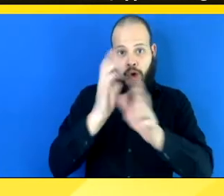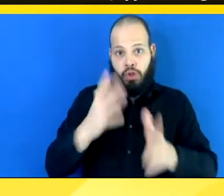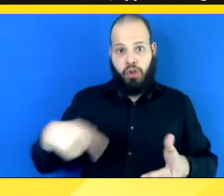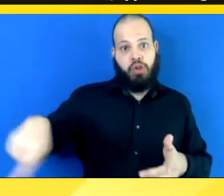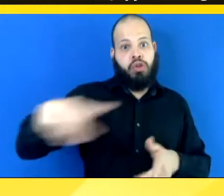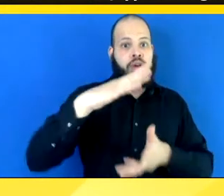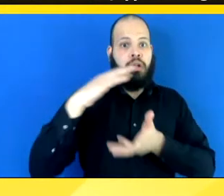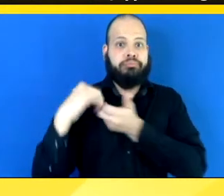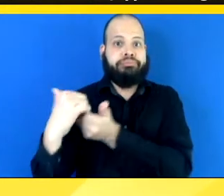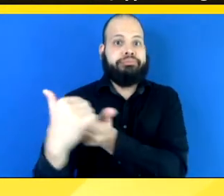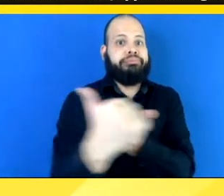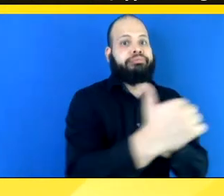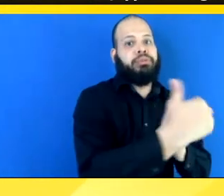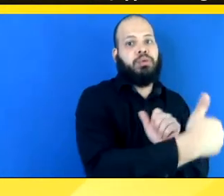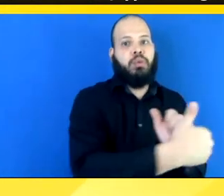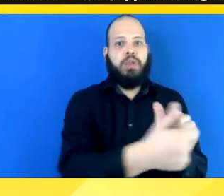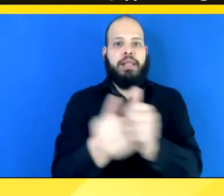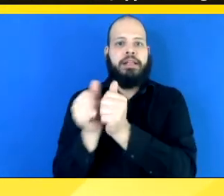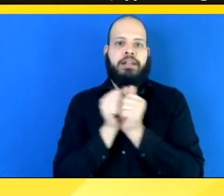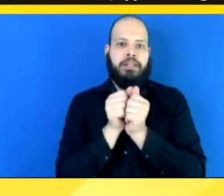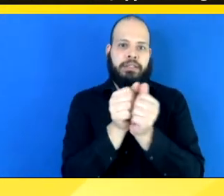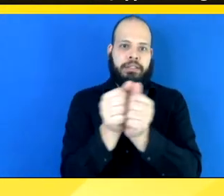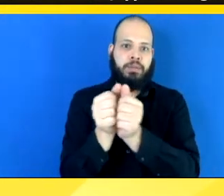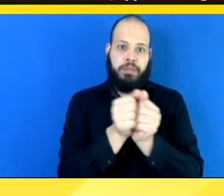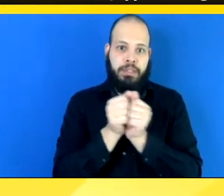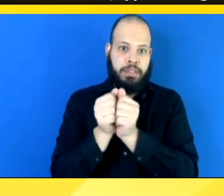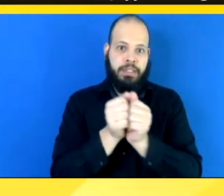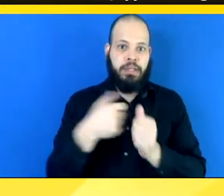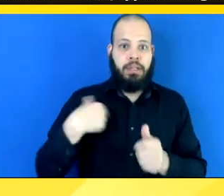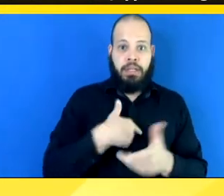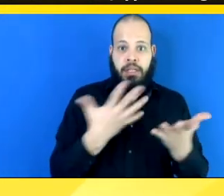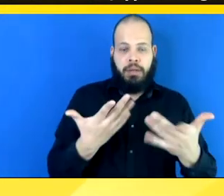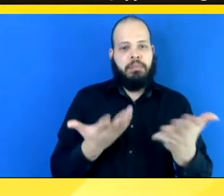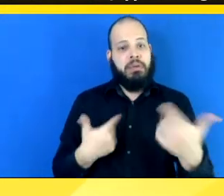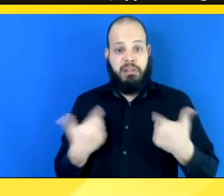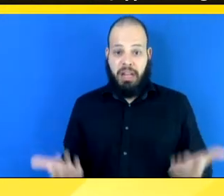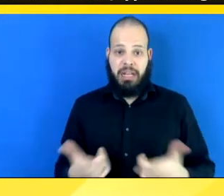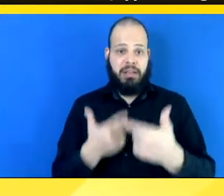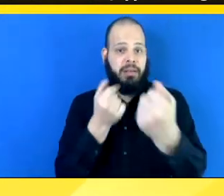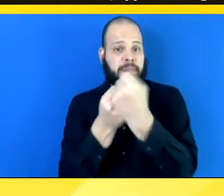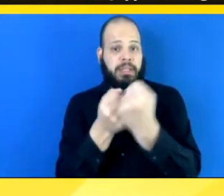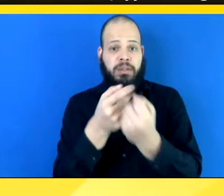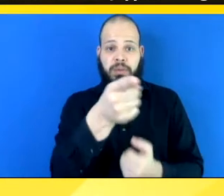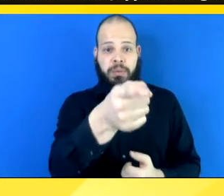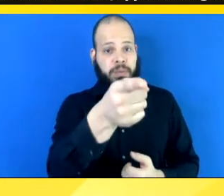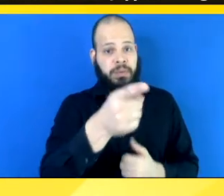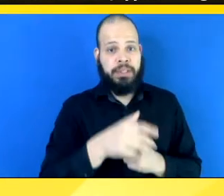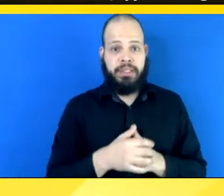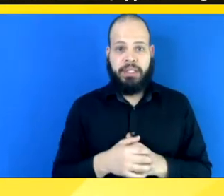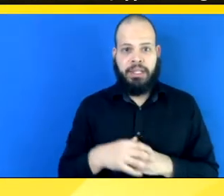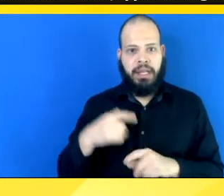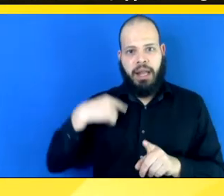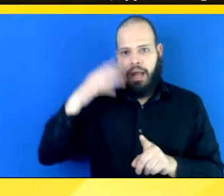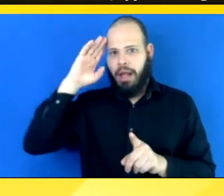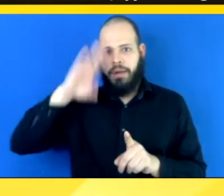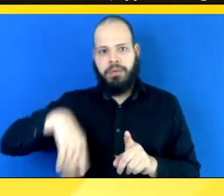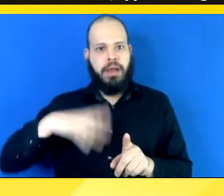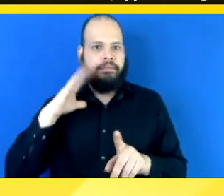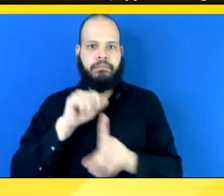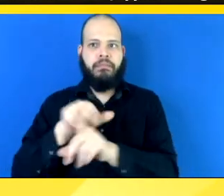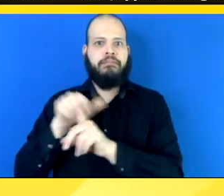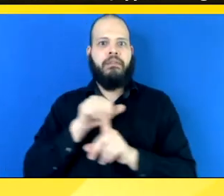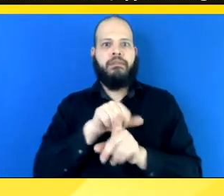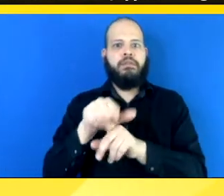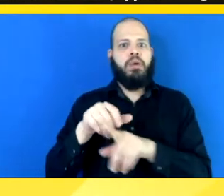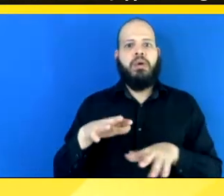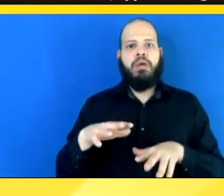day stronger. So if Amazon thinks that they could put that mailbox there, if Amazon thinks that they could intimidate people and they can violate the law